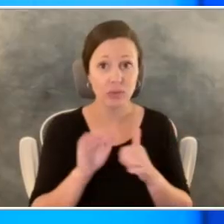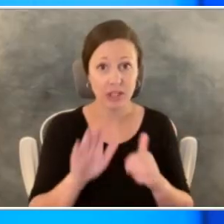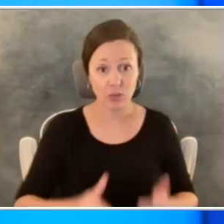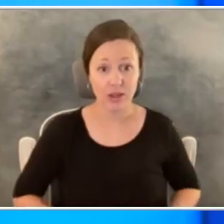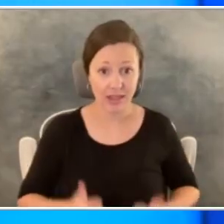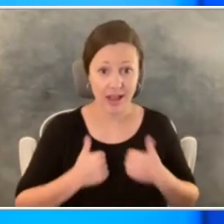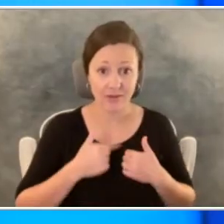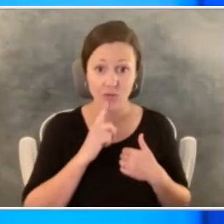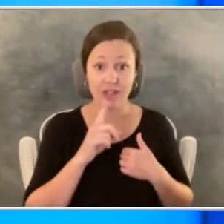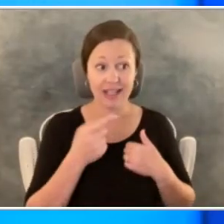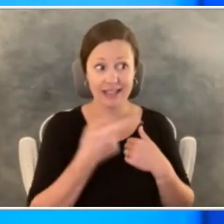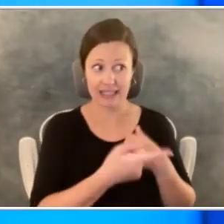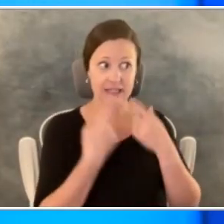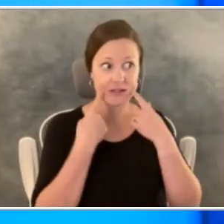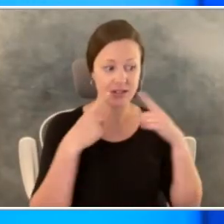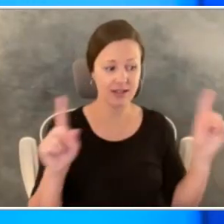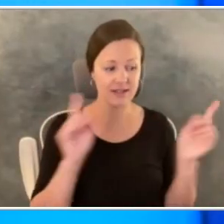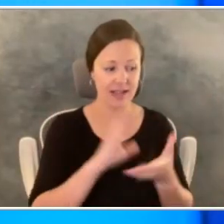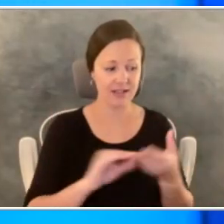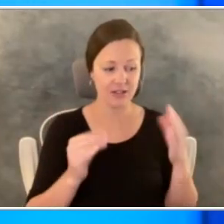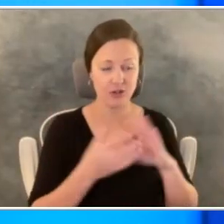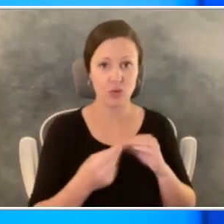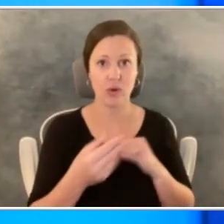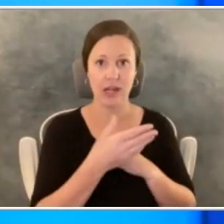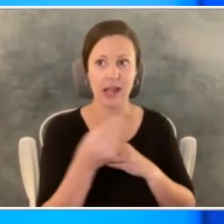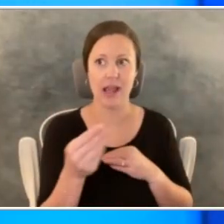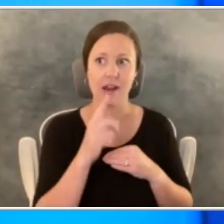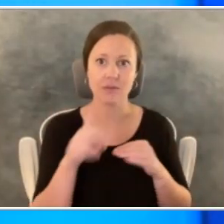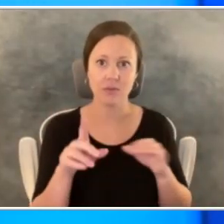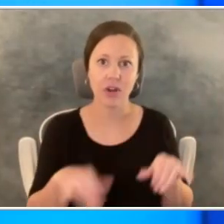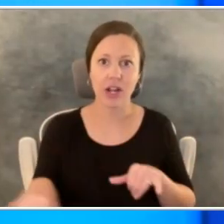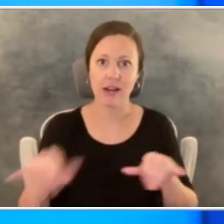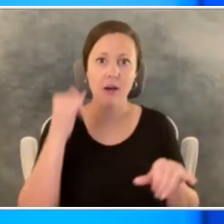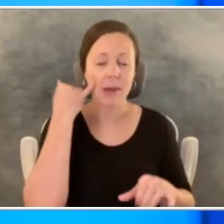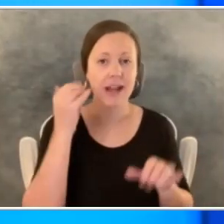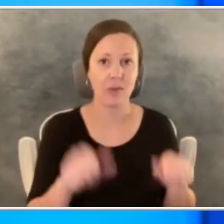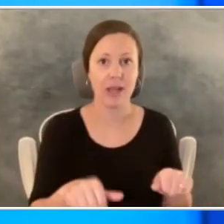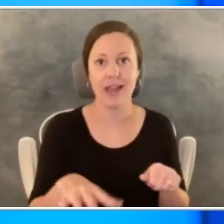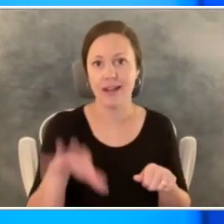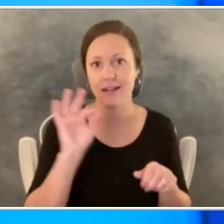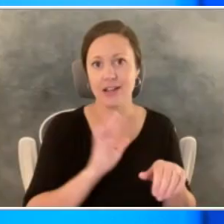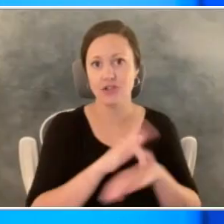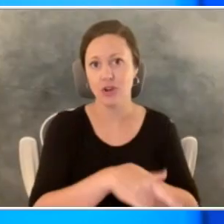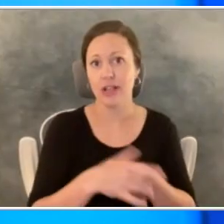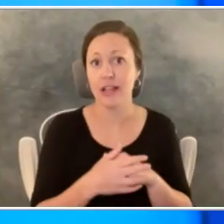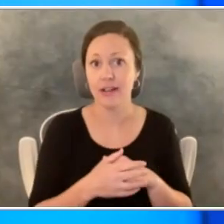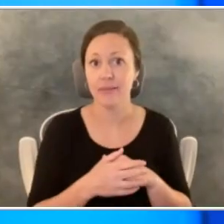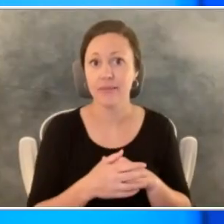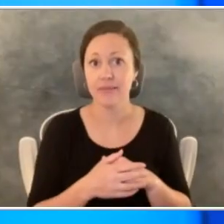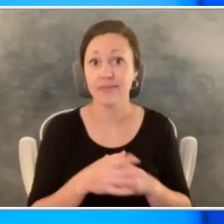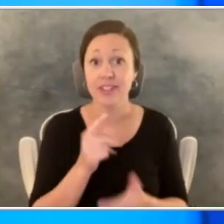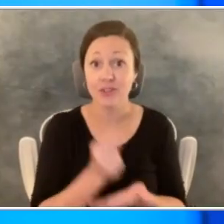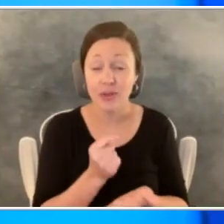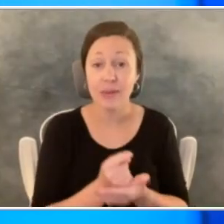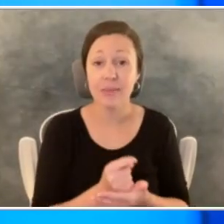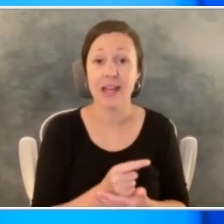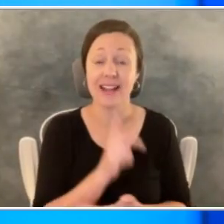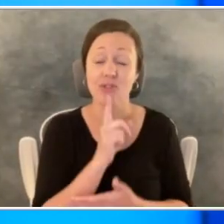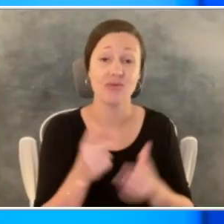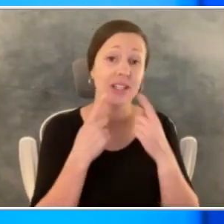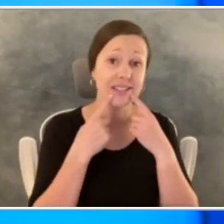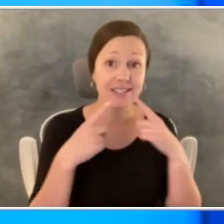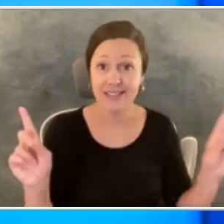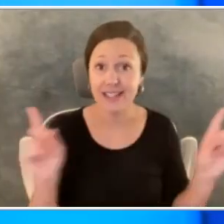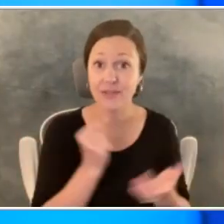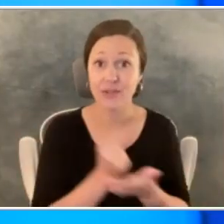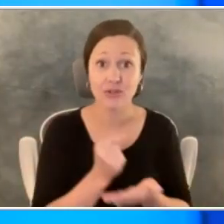story, and actually it's very common if we catch it early. You can have treatment, it's a highly successful treatment, you can